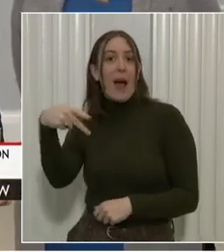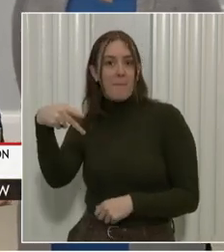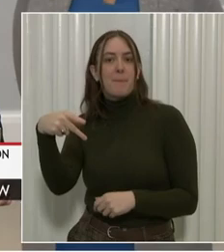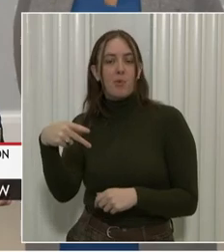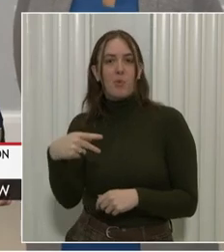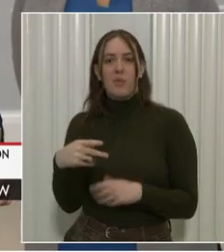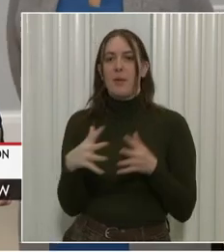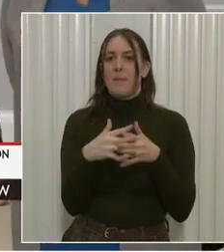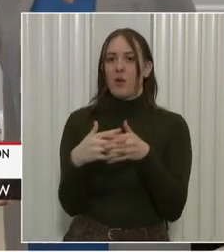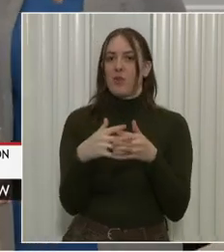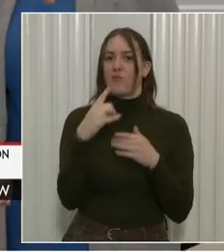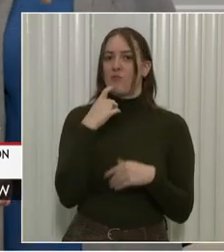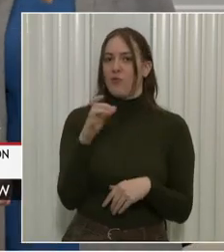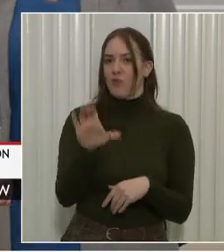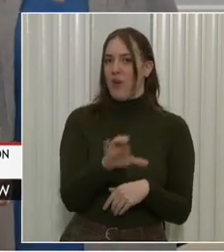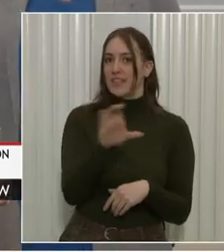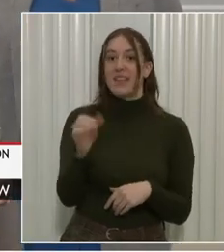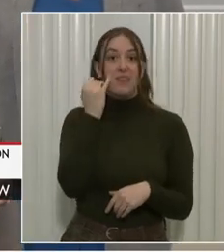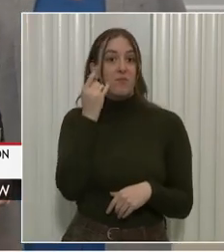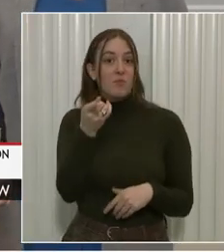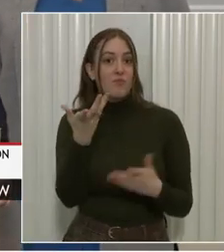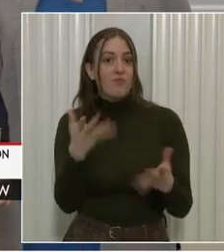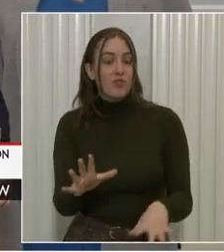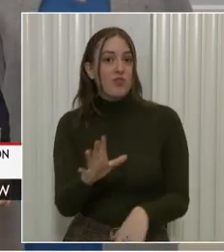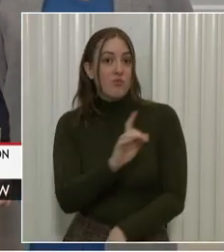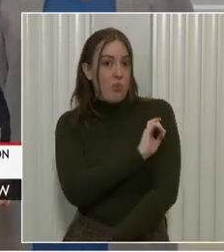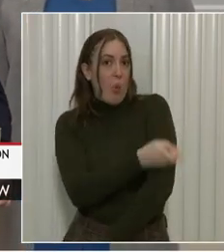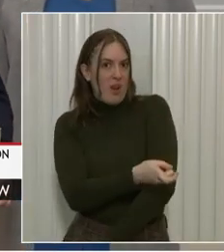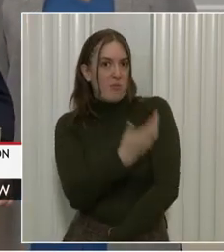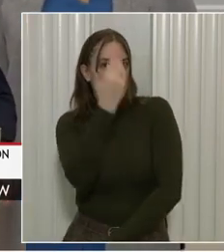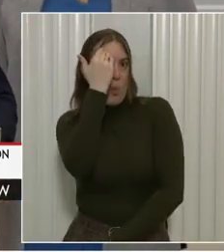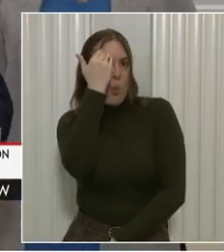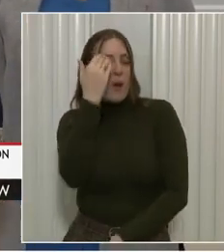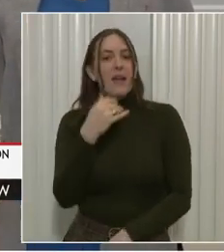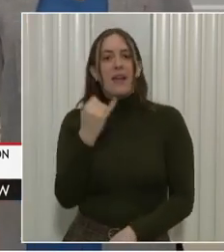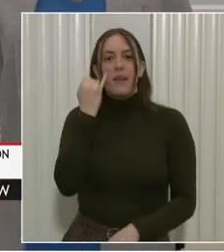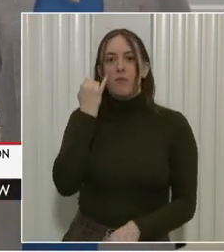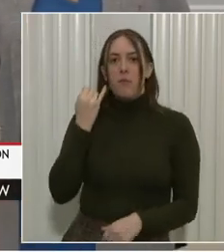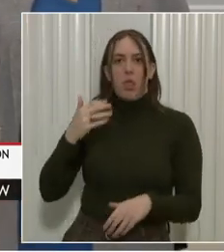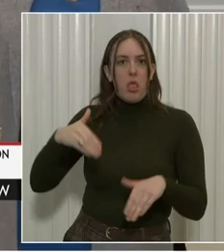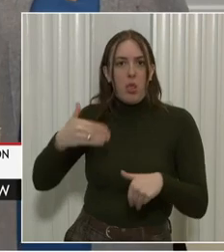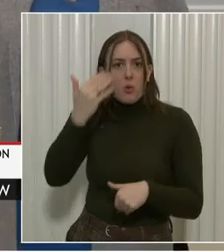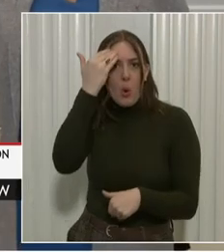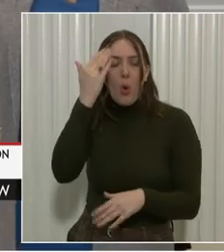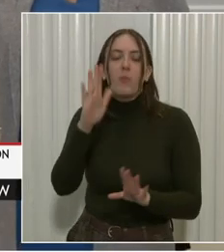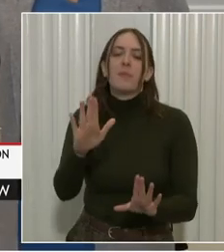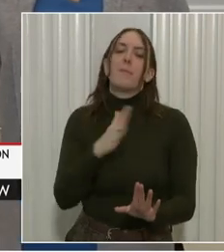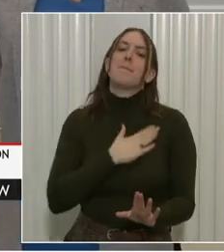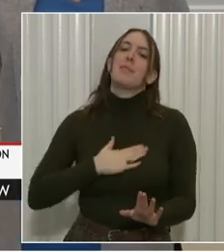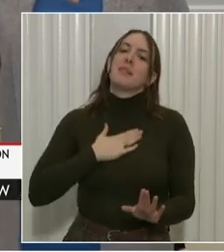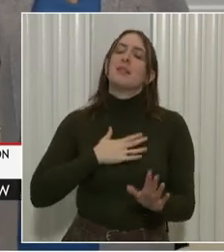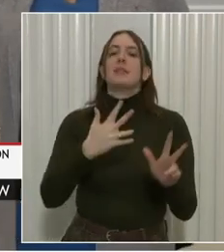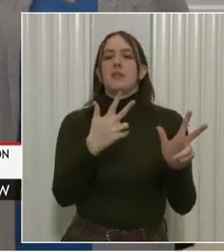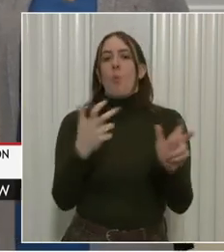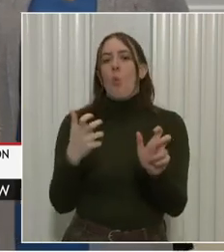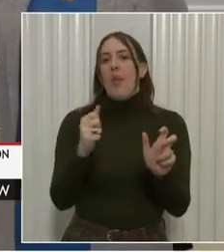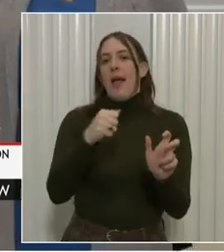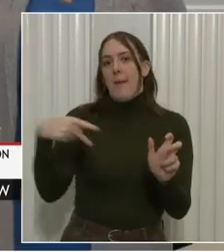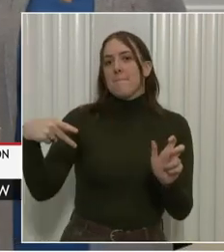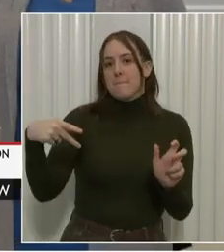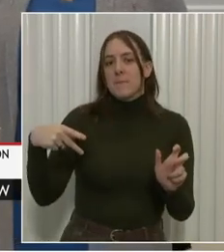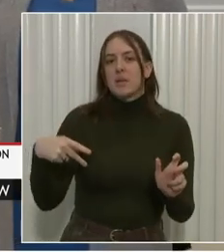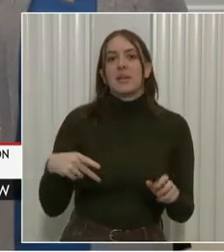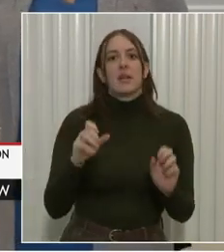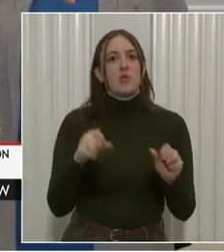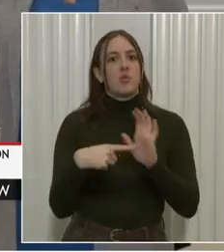who've donated blood, you know about this. For those of you who have not donated blood, please do this. The app is amazing, and it shows where you've